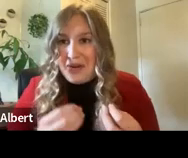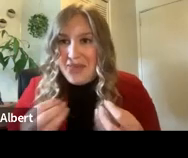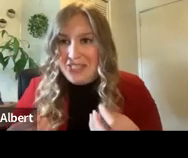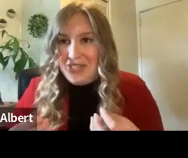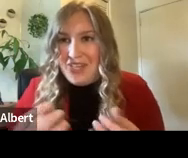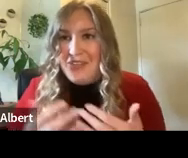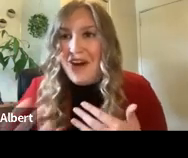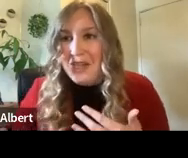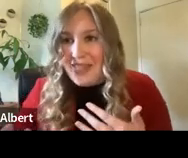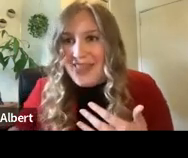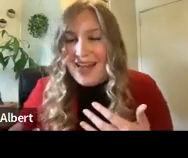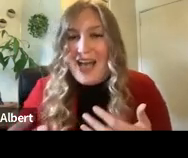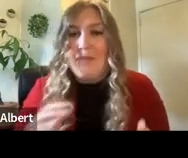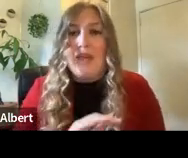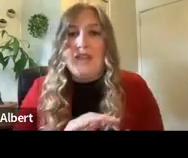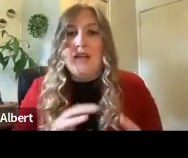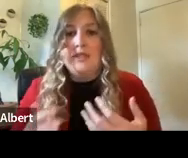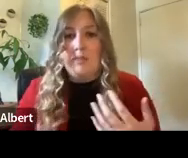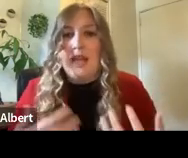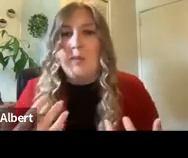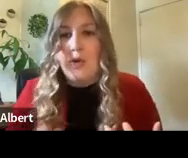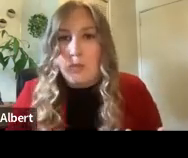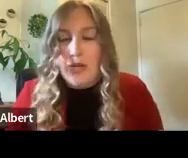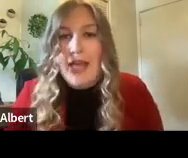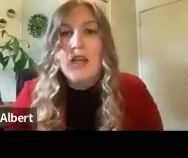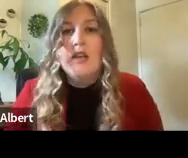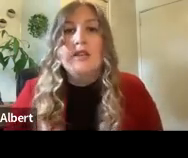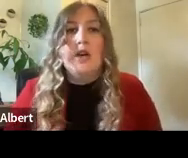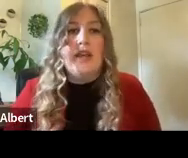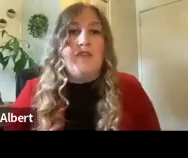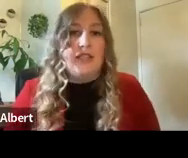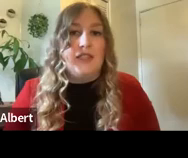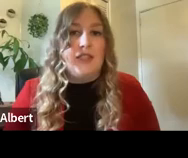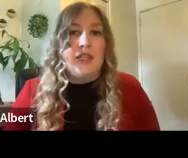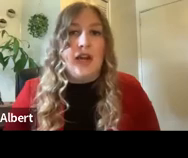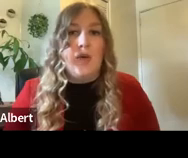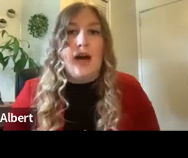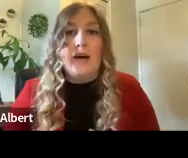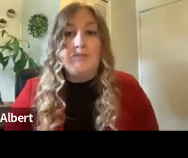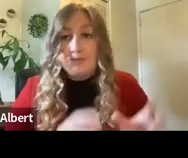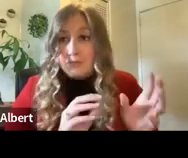you want to make sure that you're following that up with, something appropriate. So if it's,